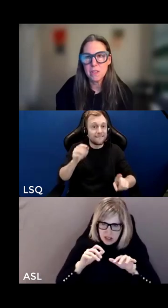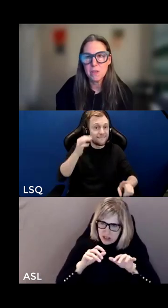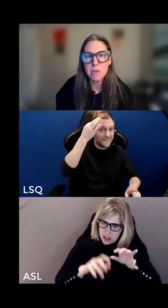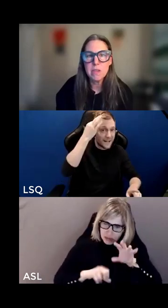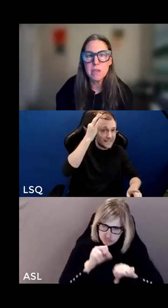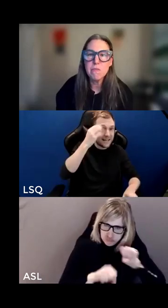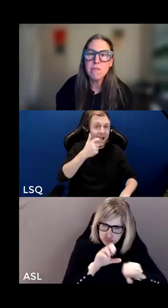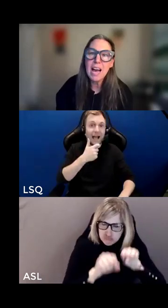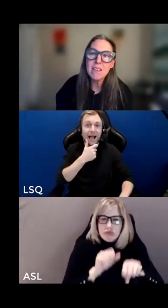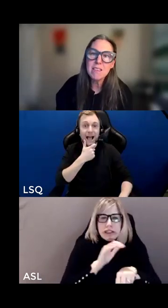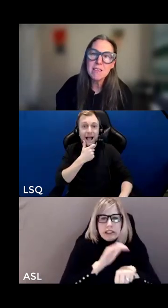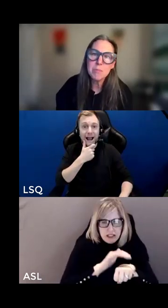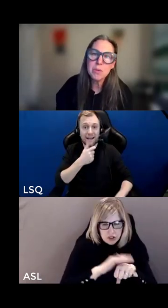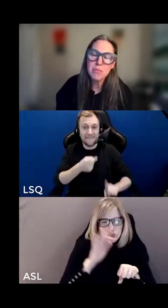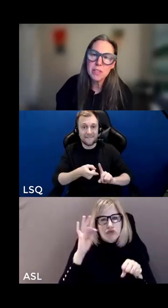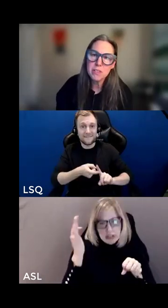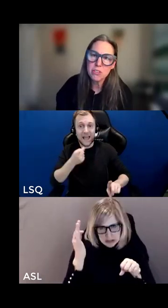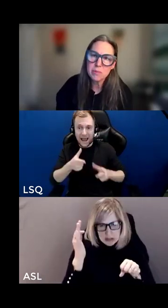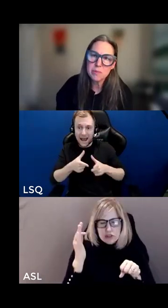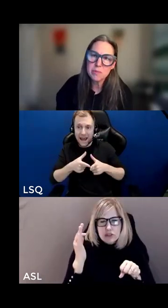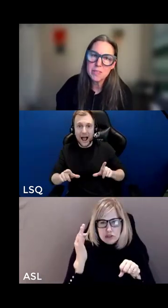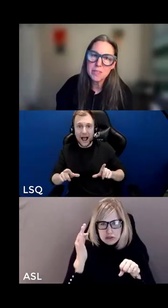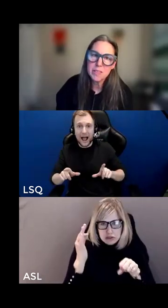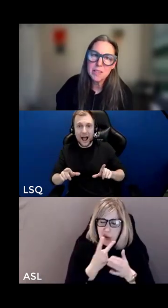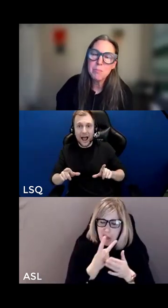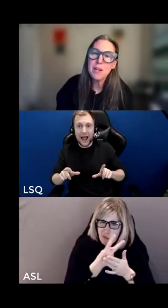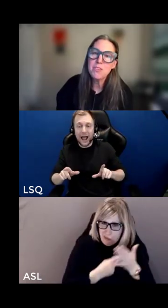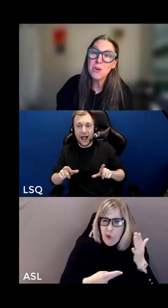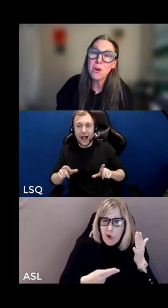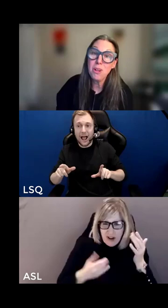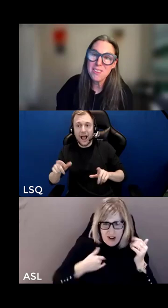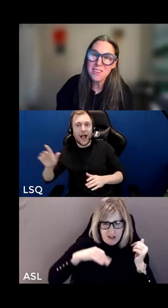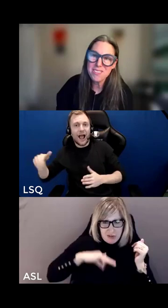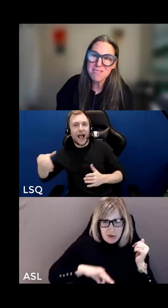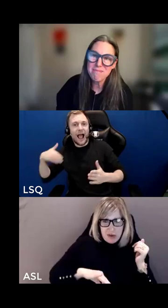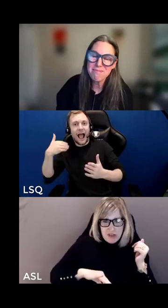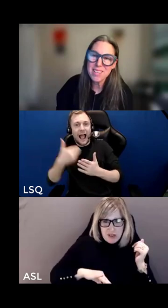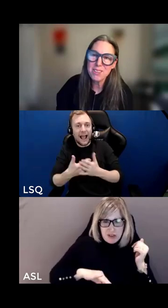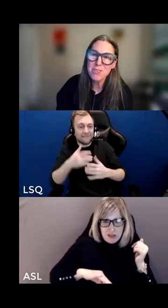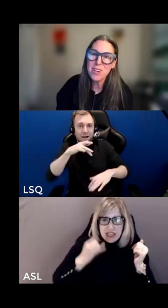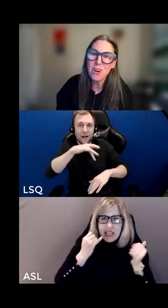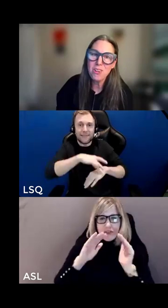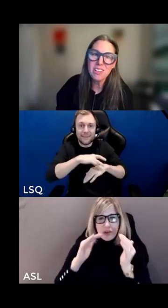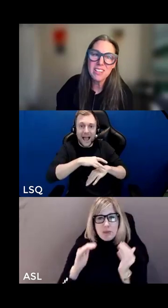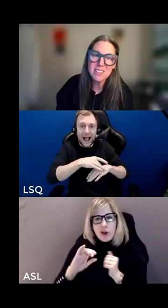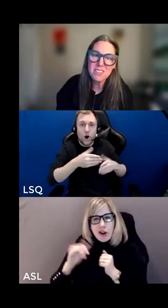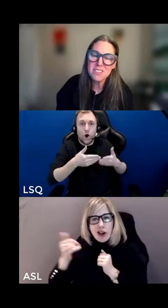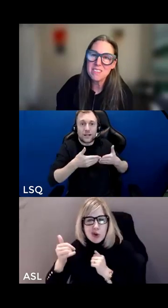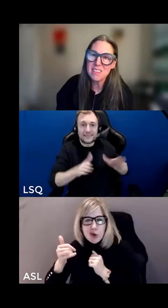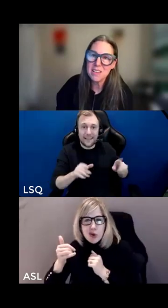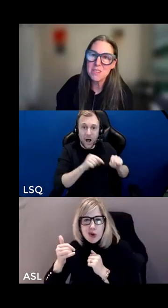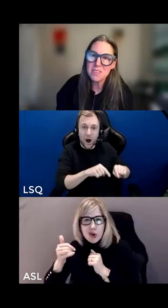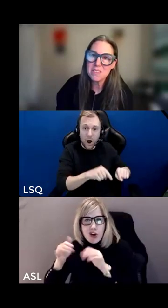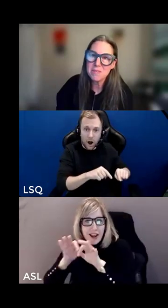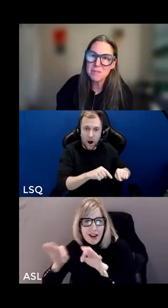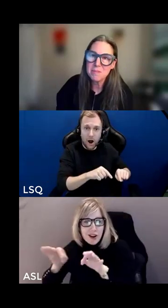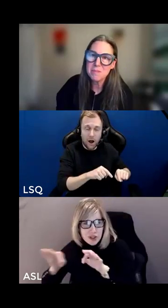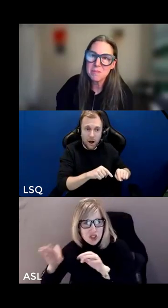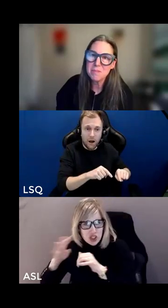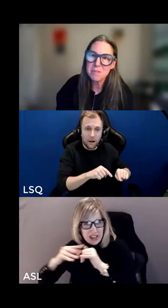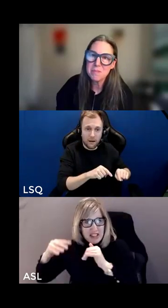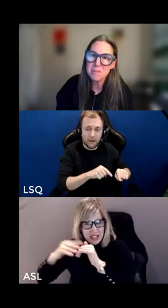receive vast privilege compared to all others including all indigenous language